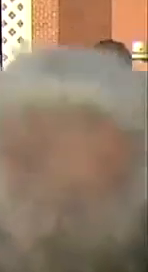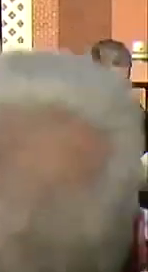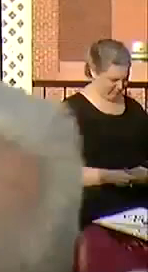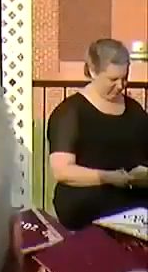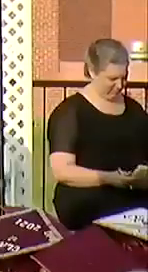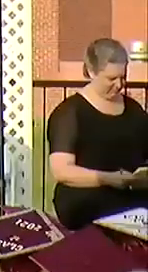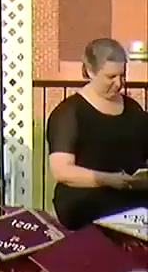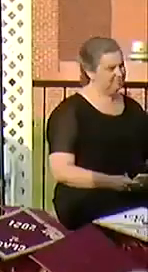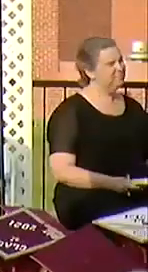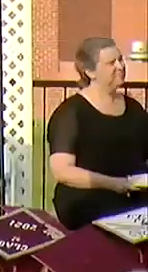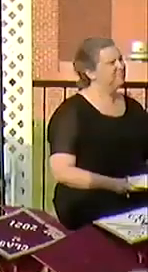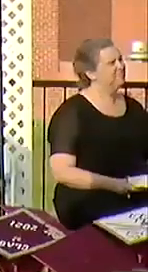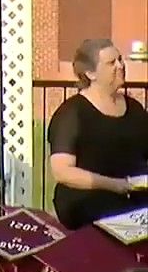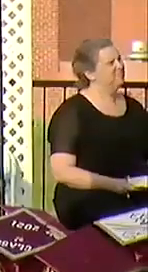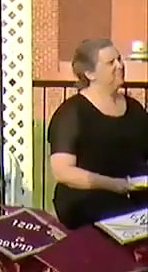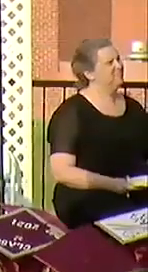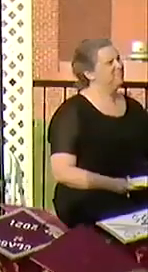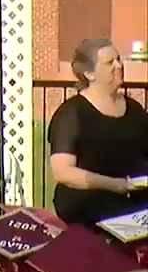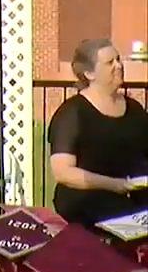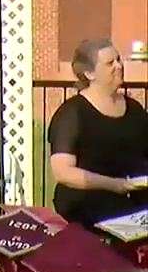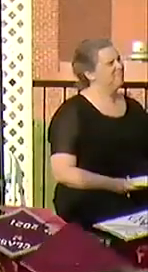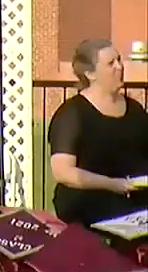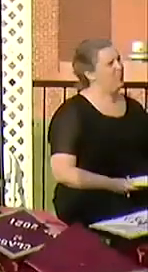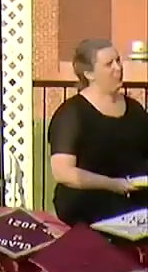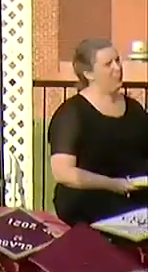Aiden James Goodrow.